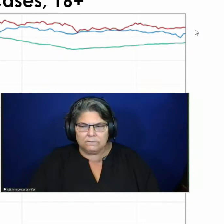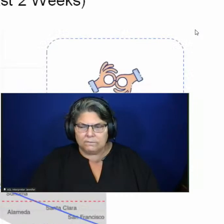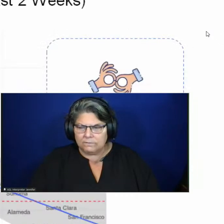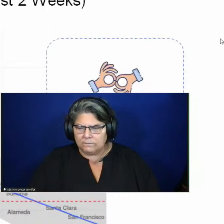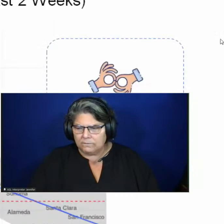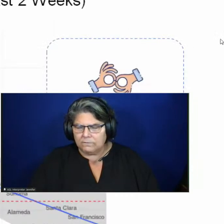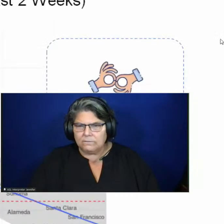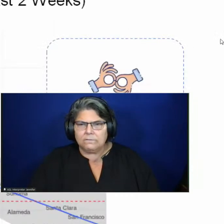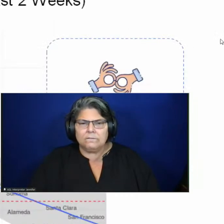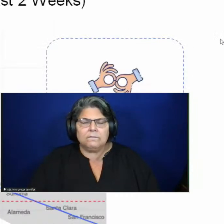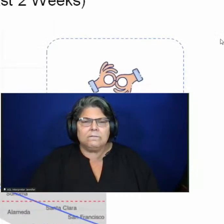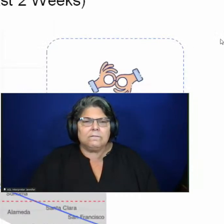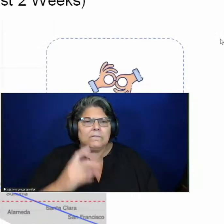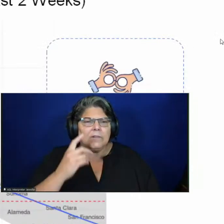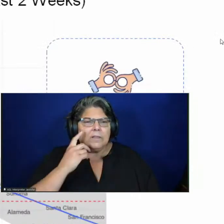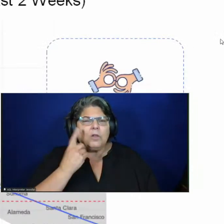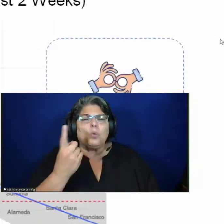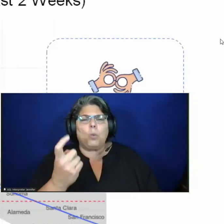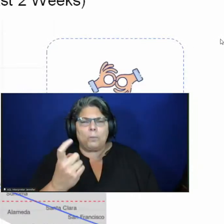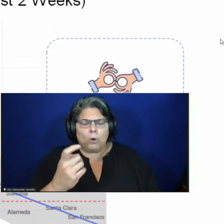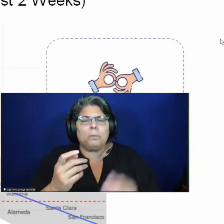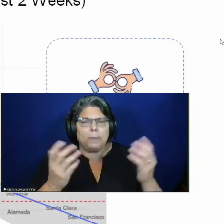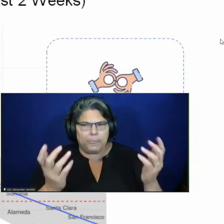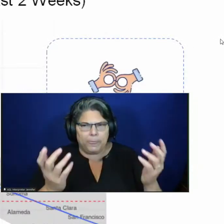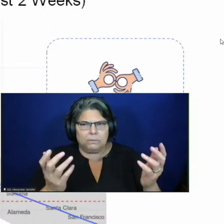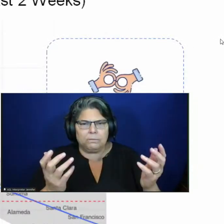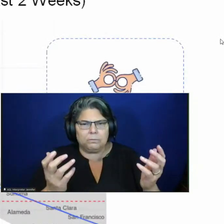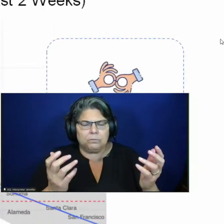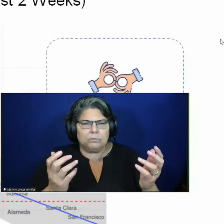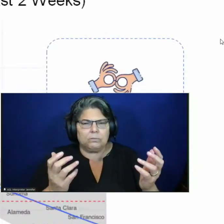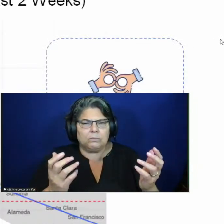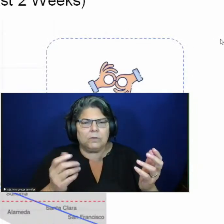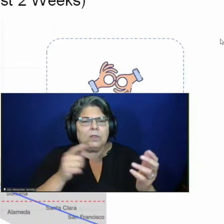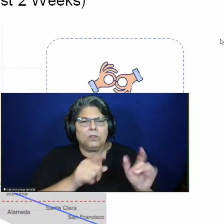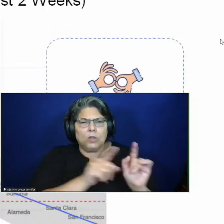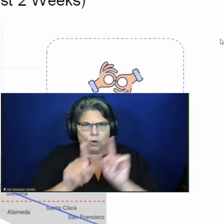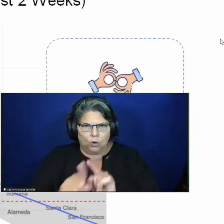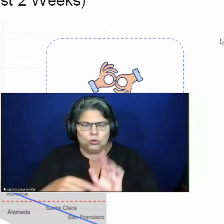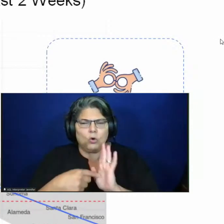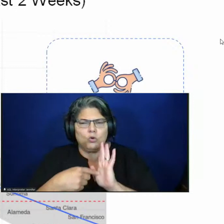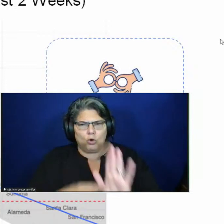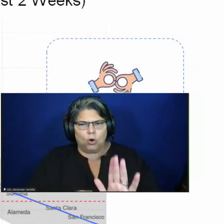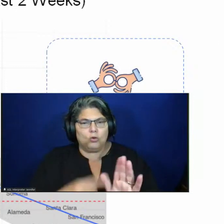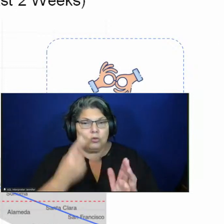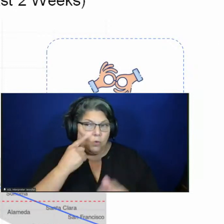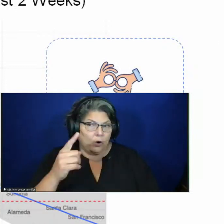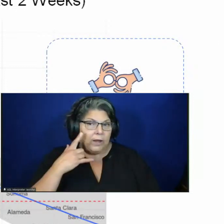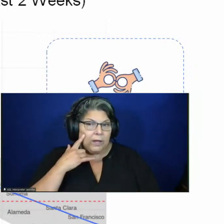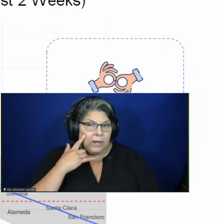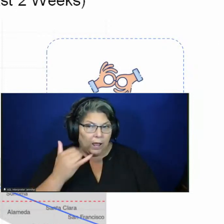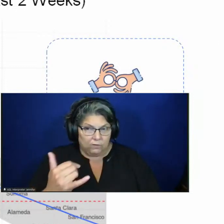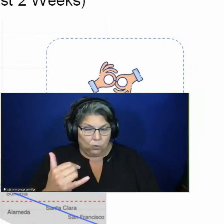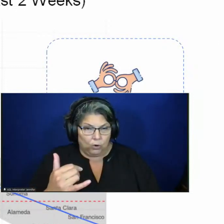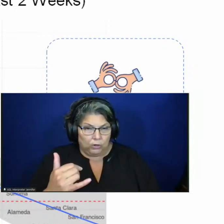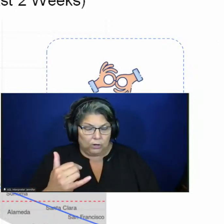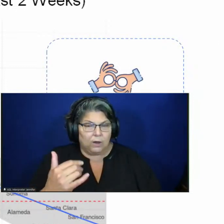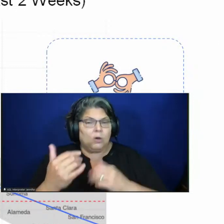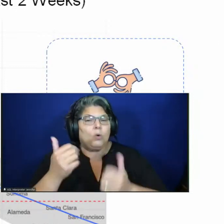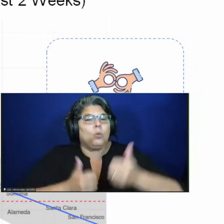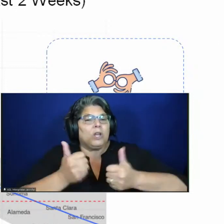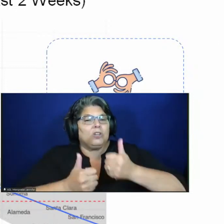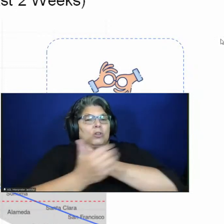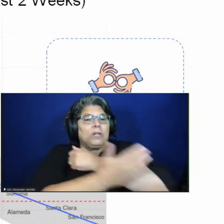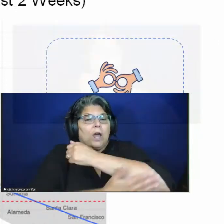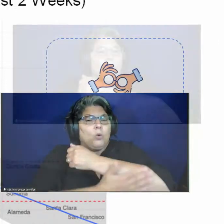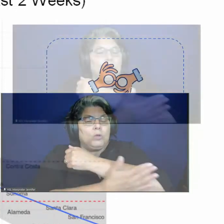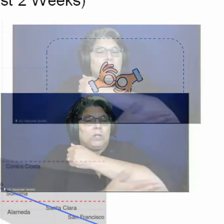And let's see, I think, is there one more? Yes. So this also shows for California, the counties who have